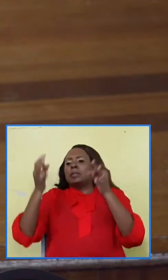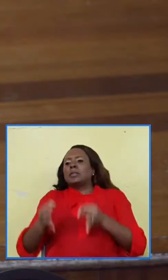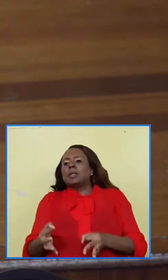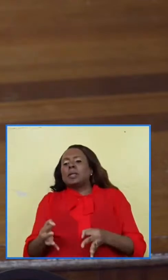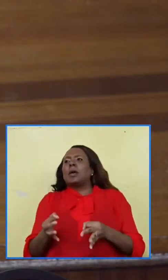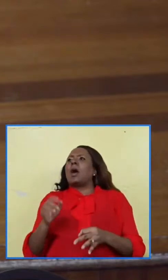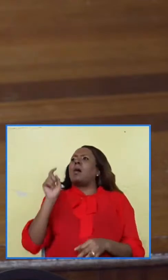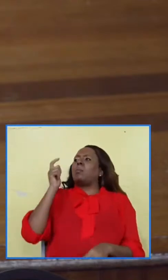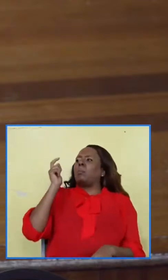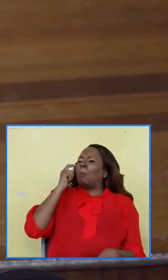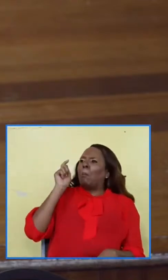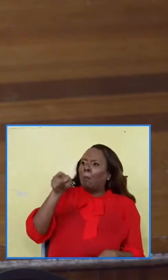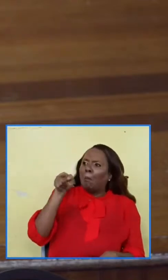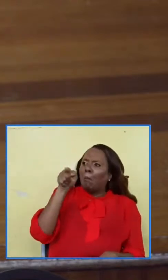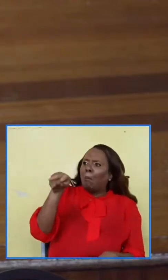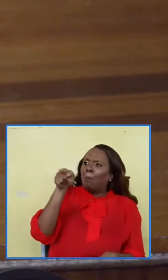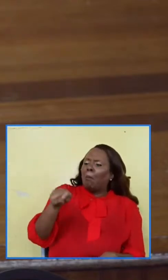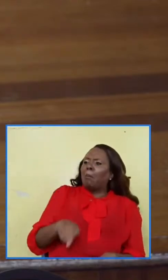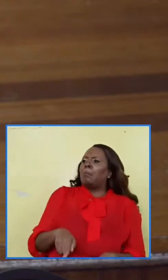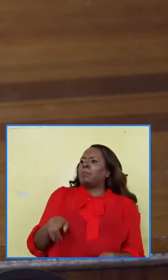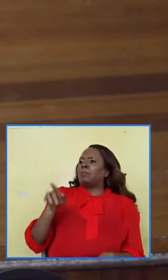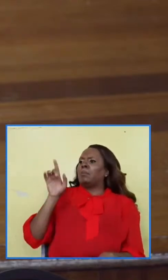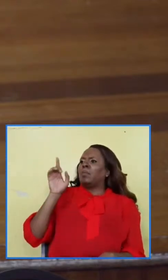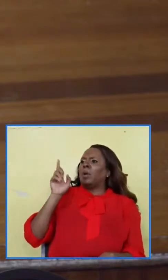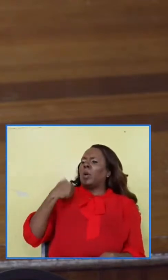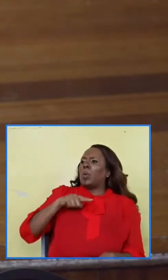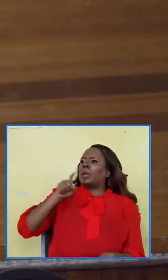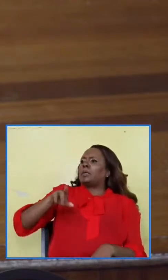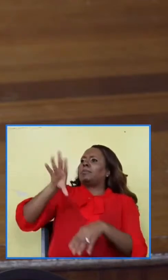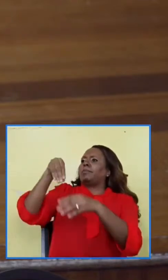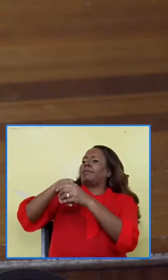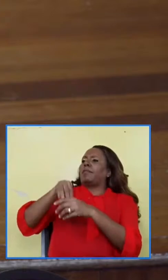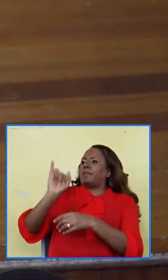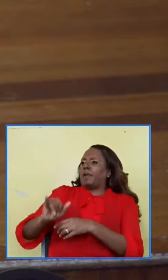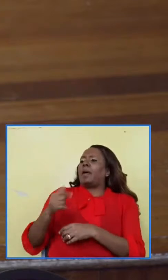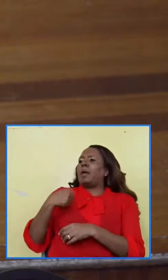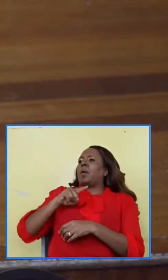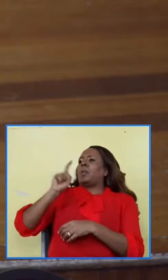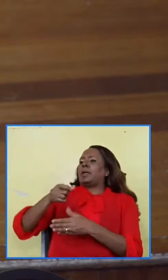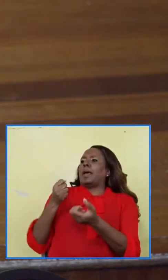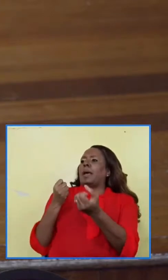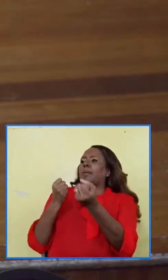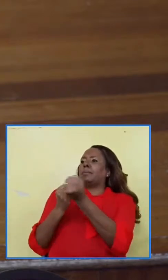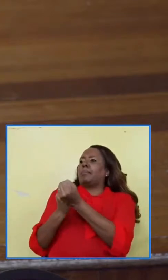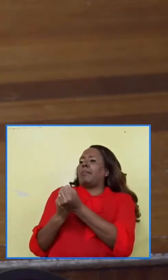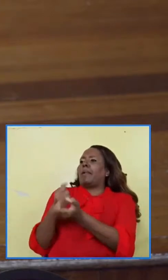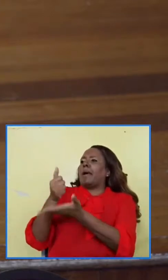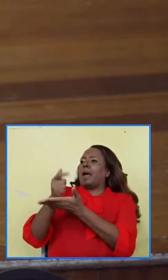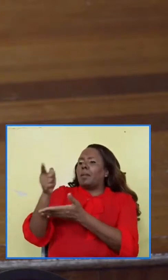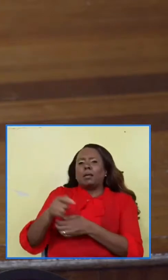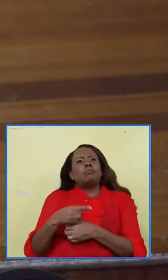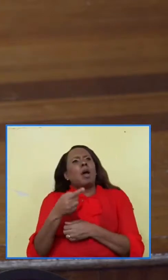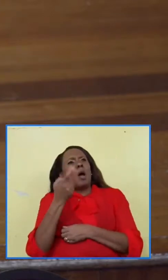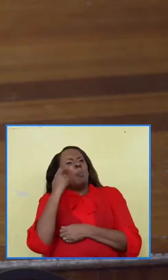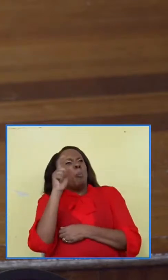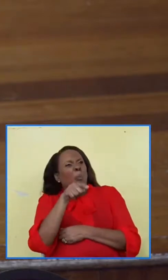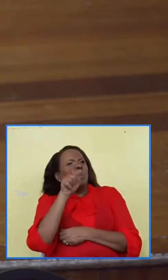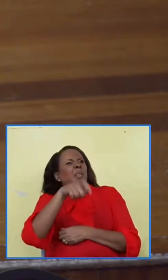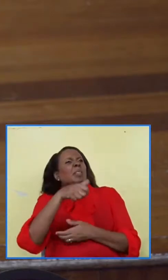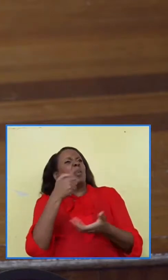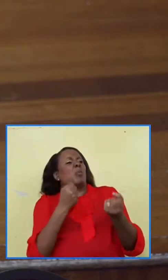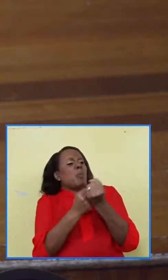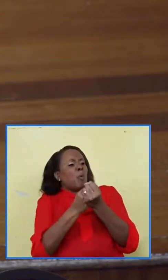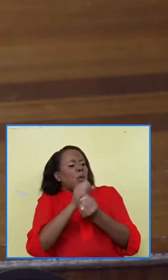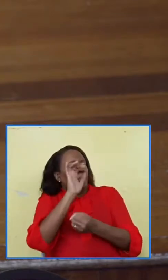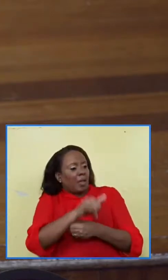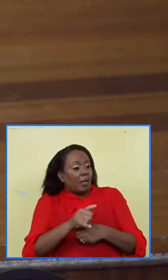there's a social interest in A, B, or C. And as I said before, once that meets the criteria, once